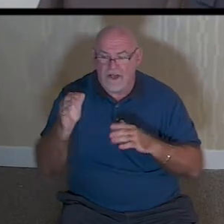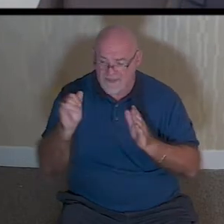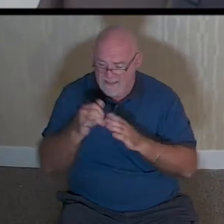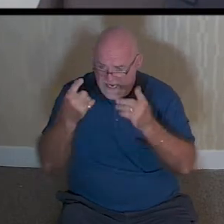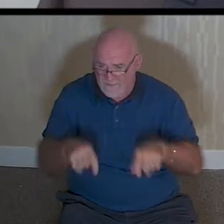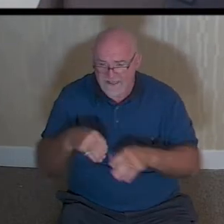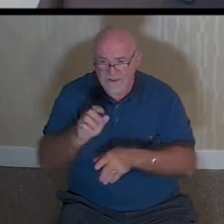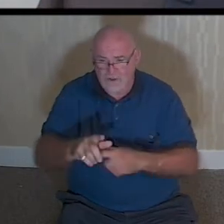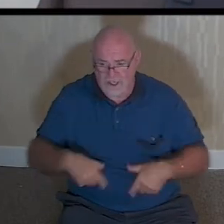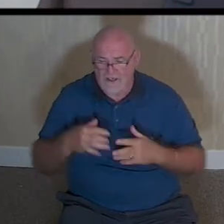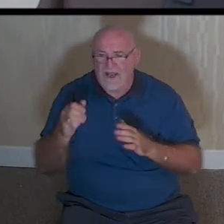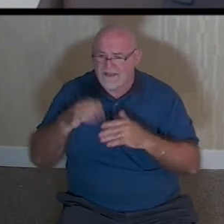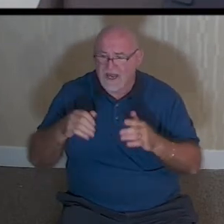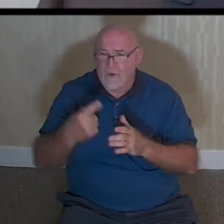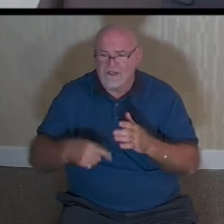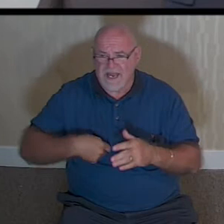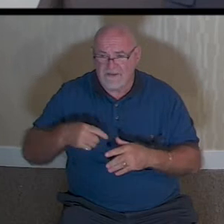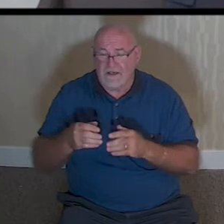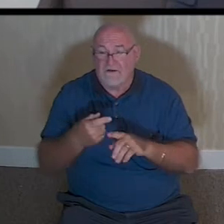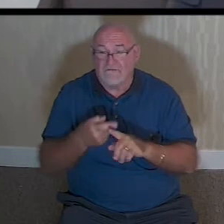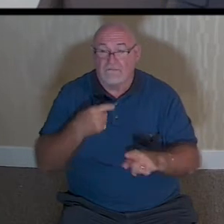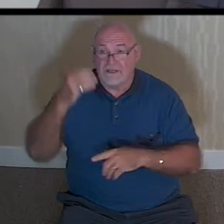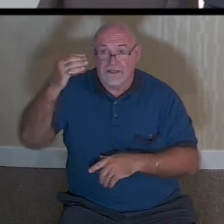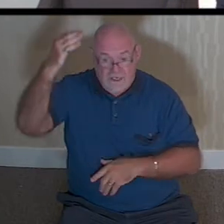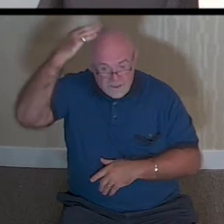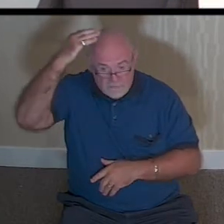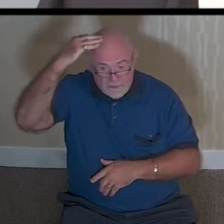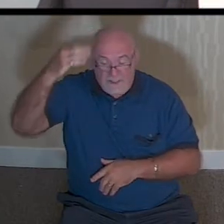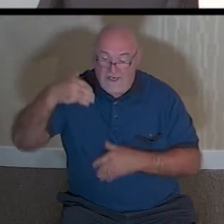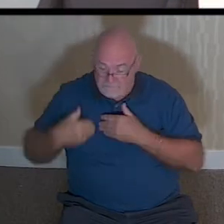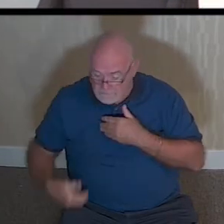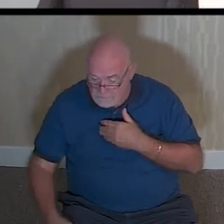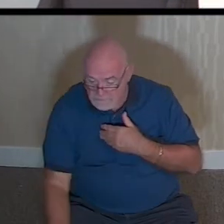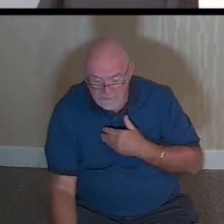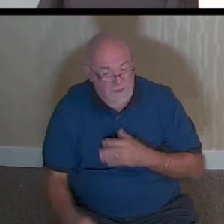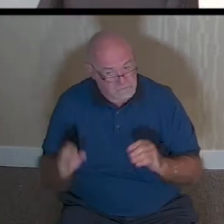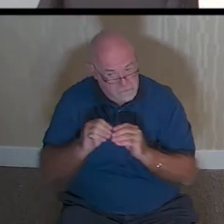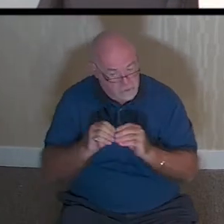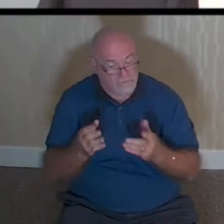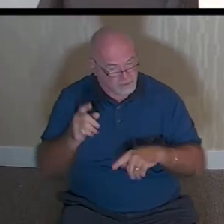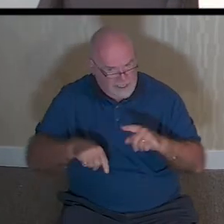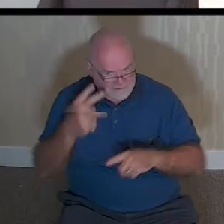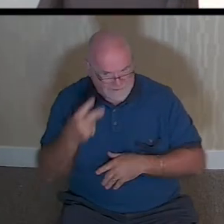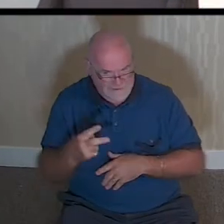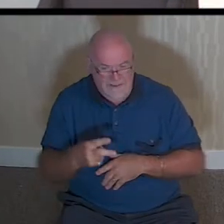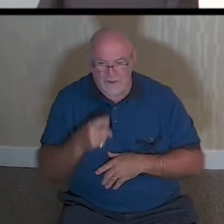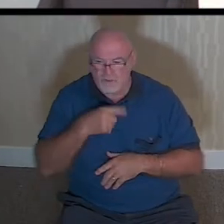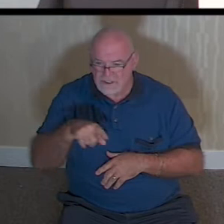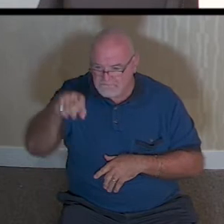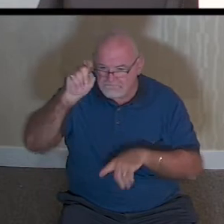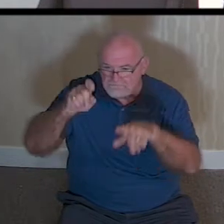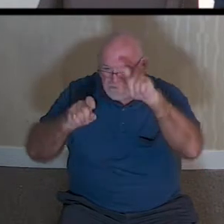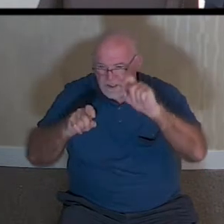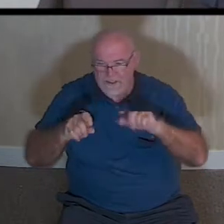life than what is happening between the top of your head and the soles of your feet. There's a mystery, there's a magic